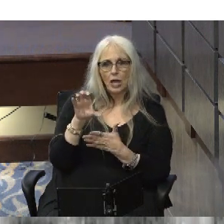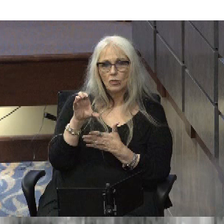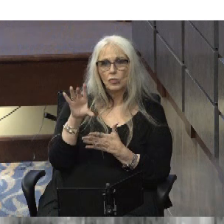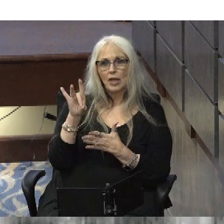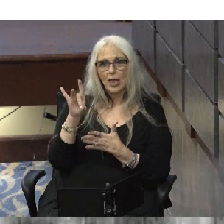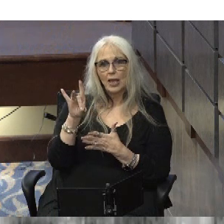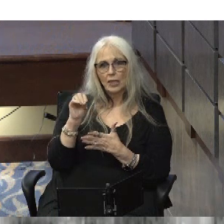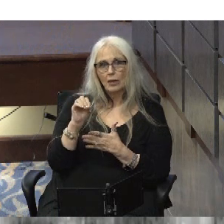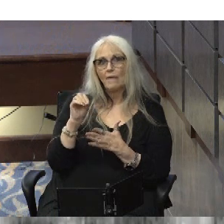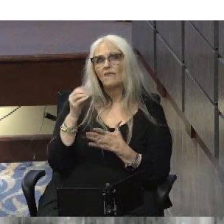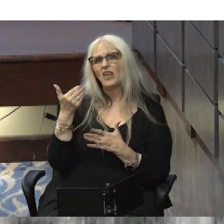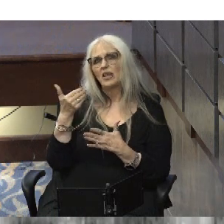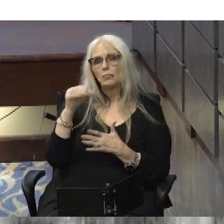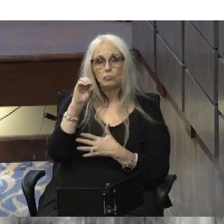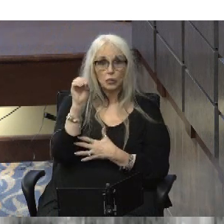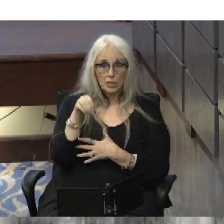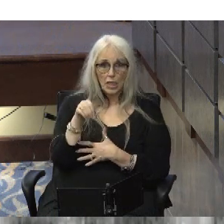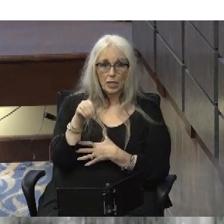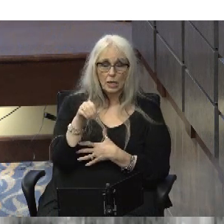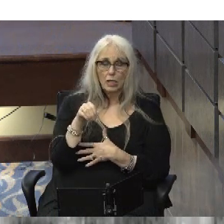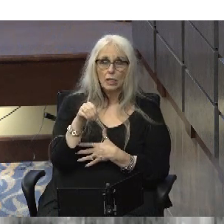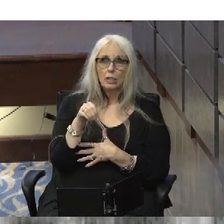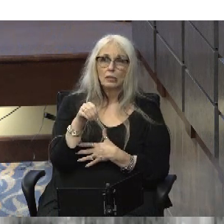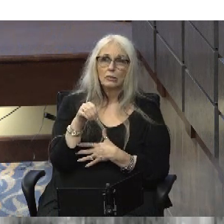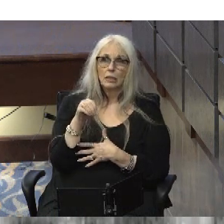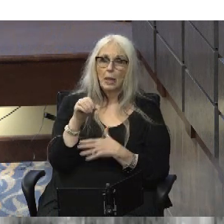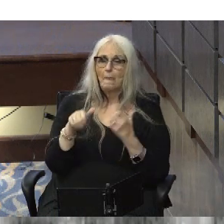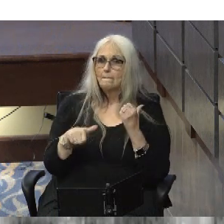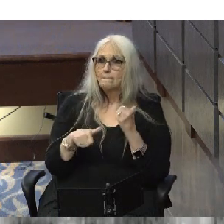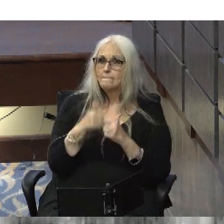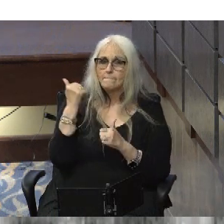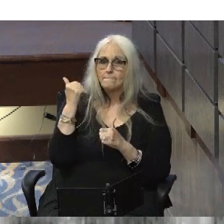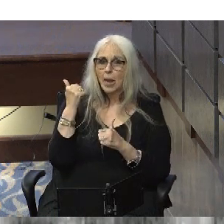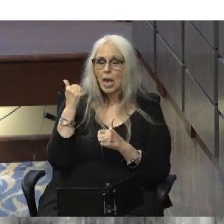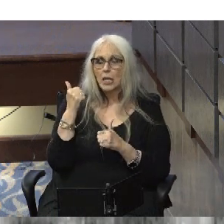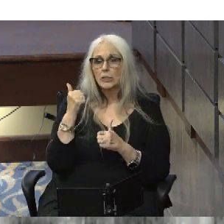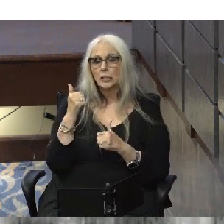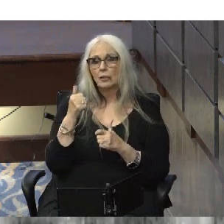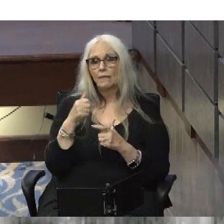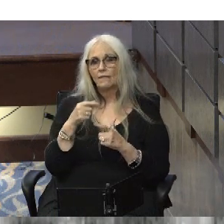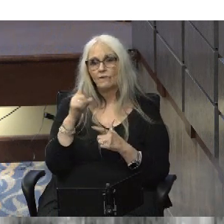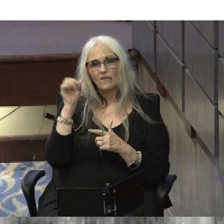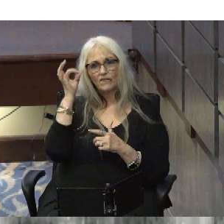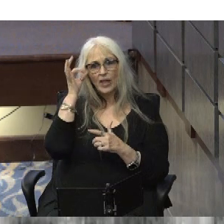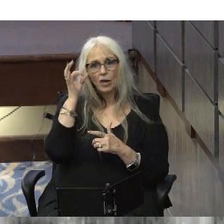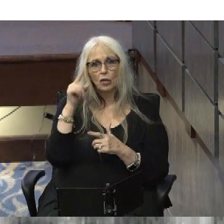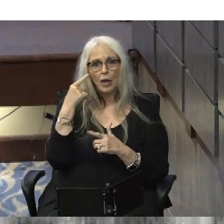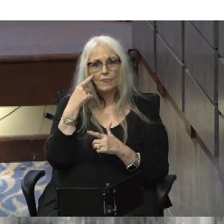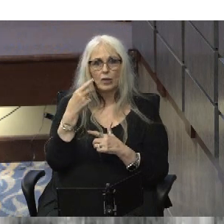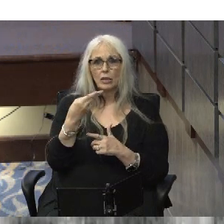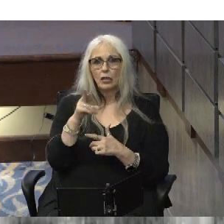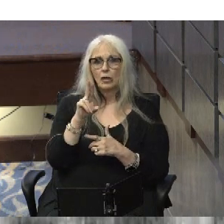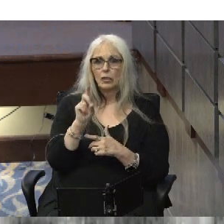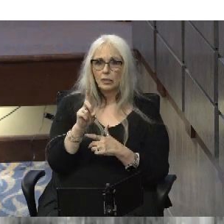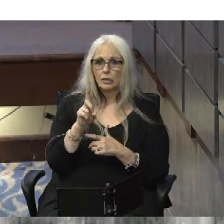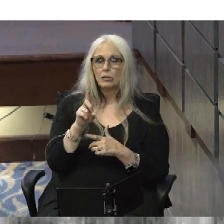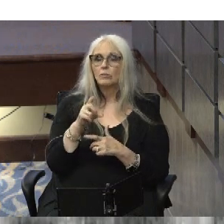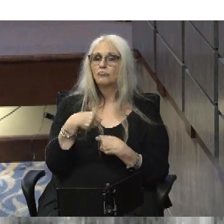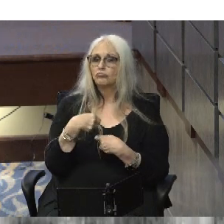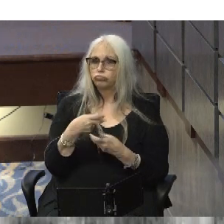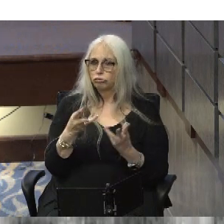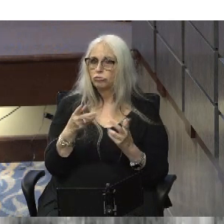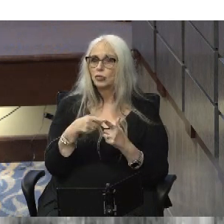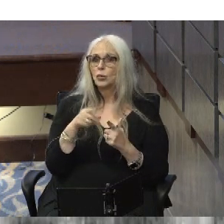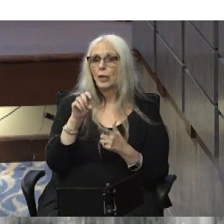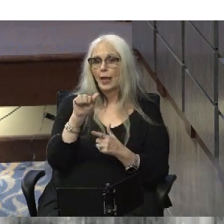380,980 up to 15%, which is the maximum from the federal government and HUD, will be allocated to administration